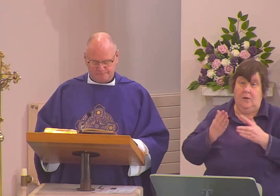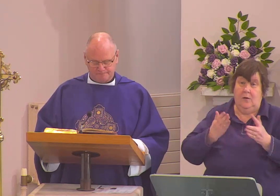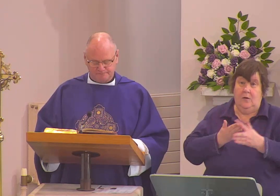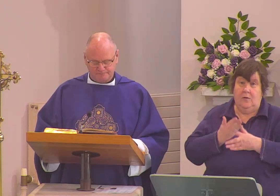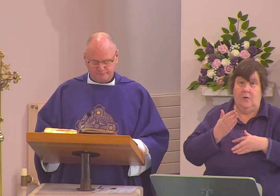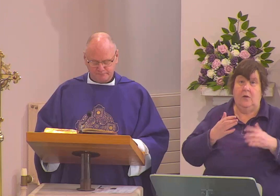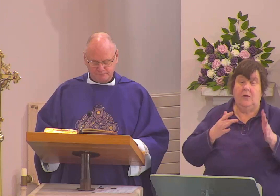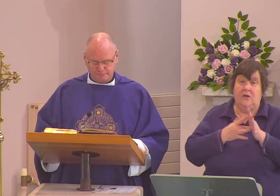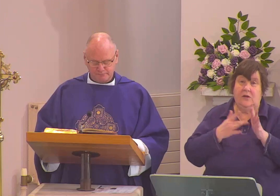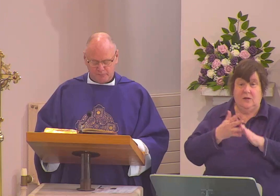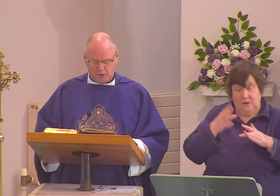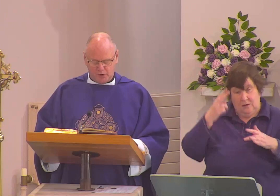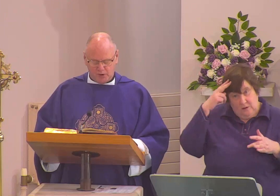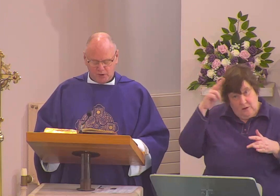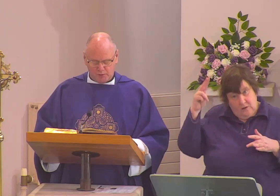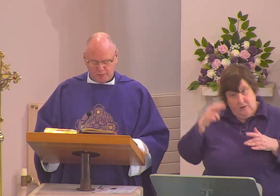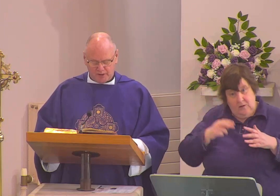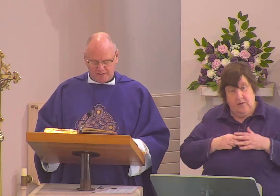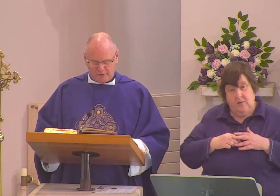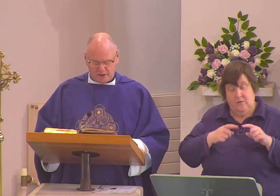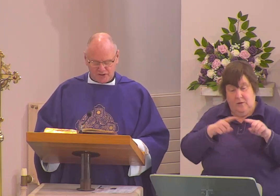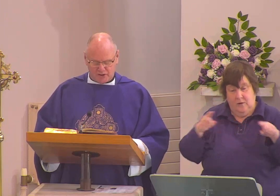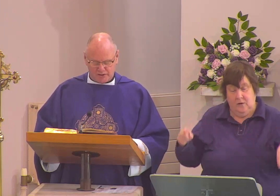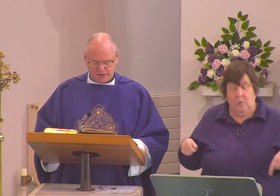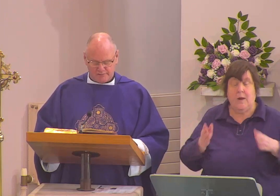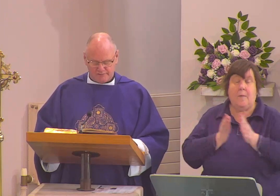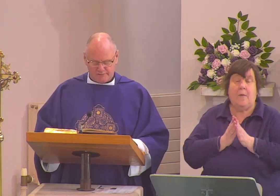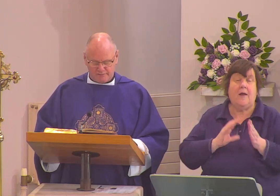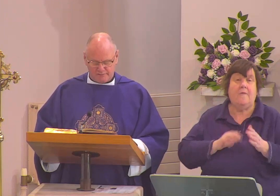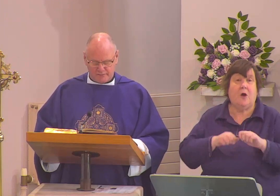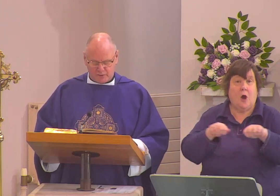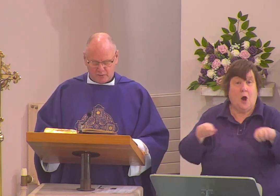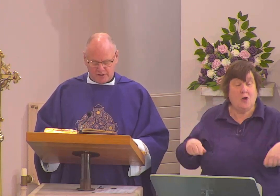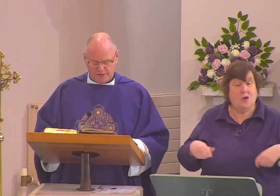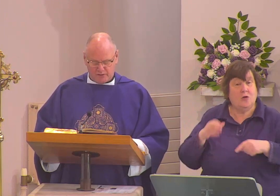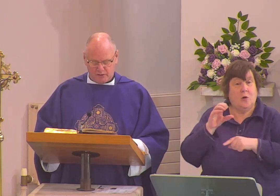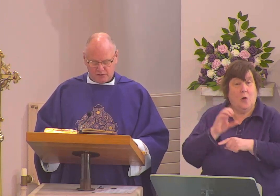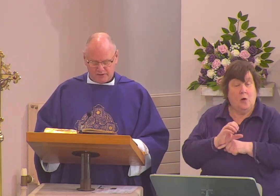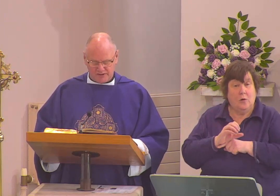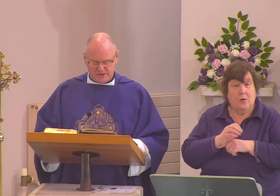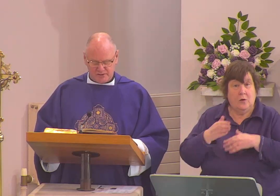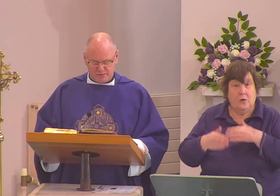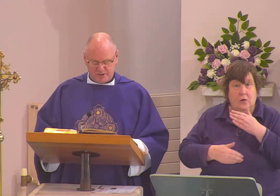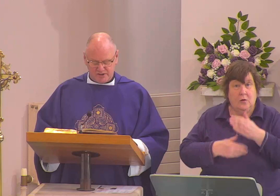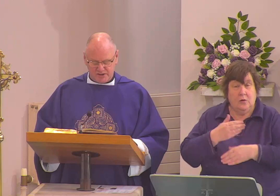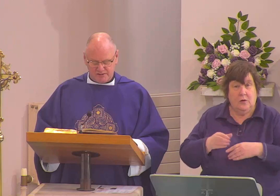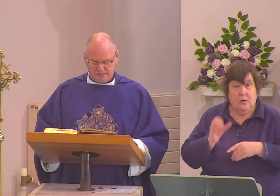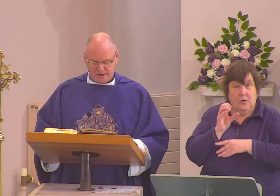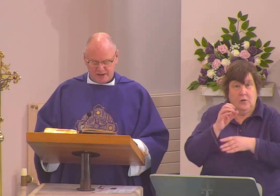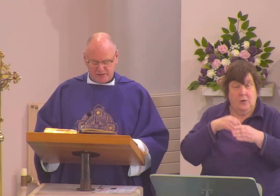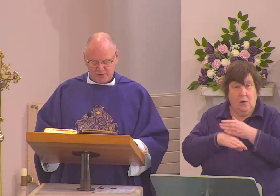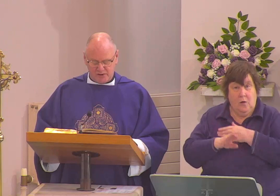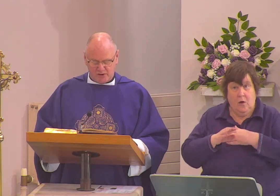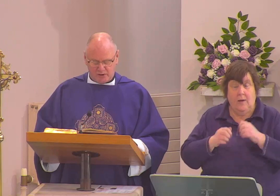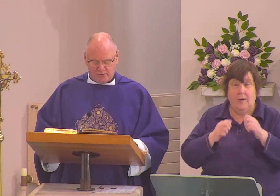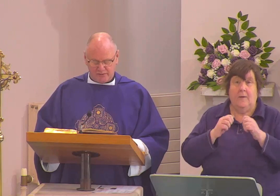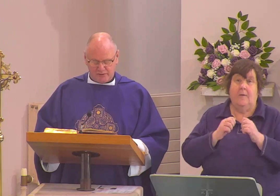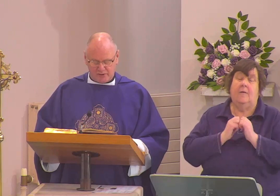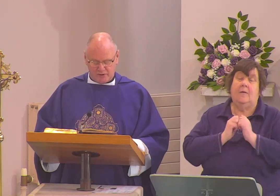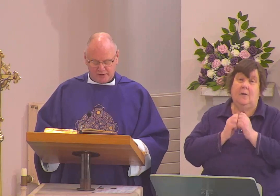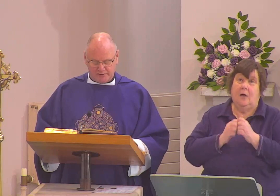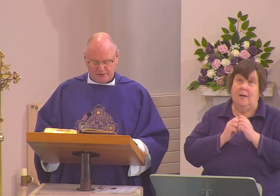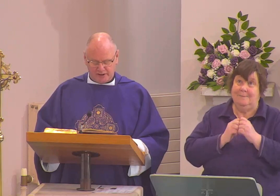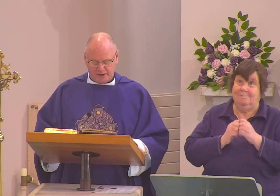name. We pray for our church, that all Christians appreciate the value of